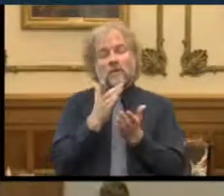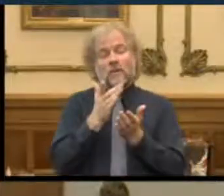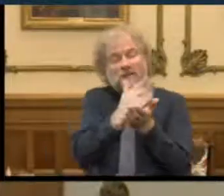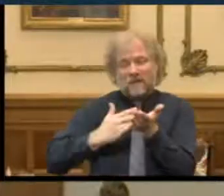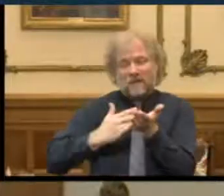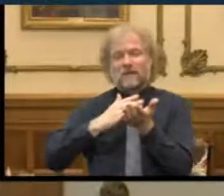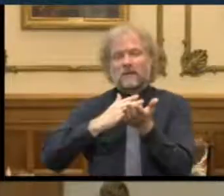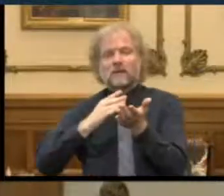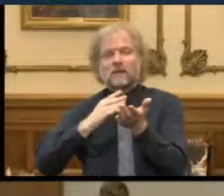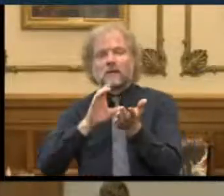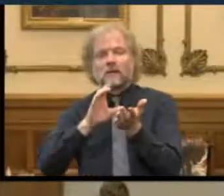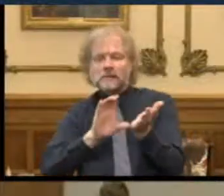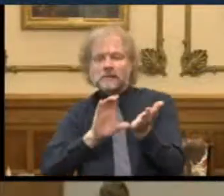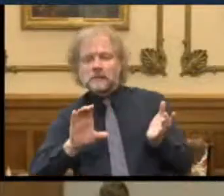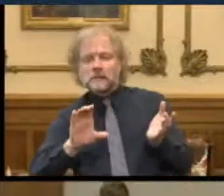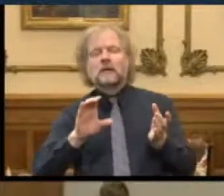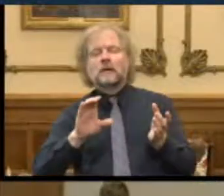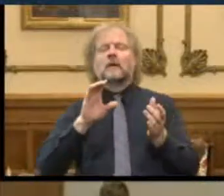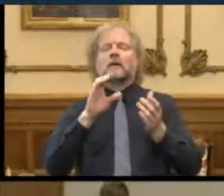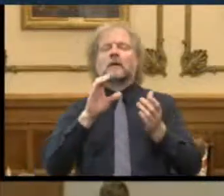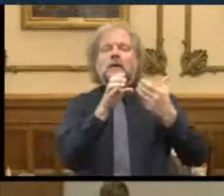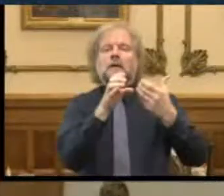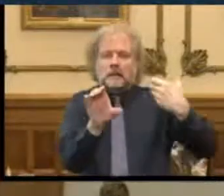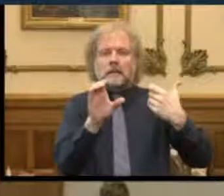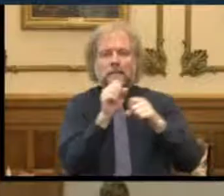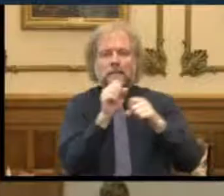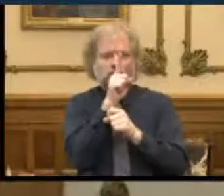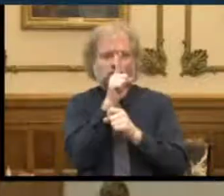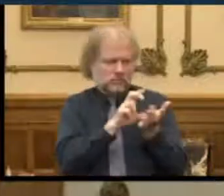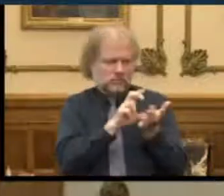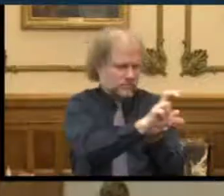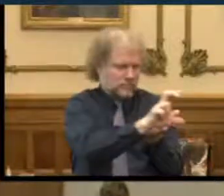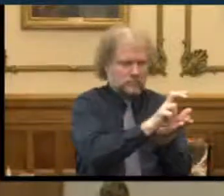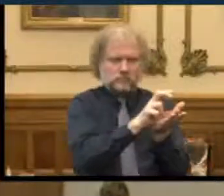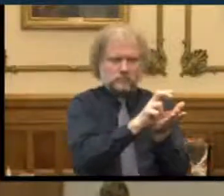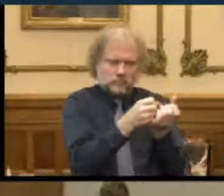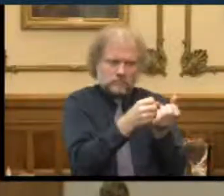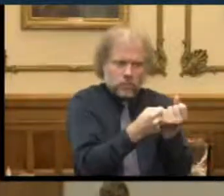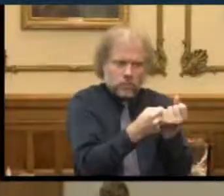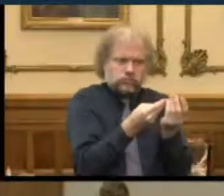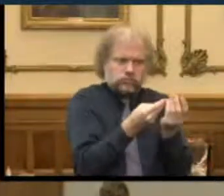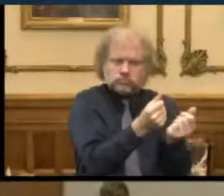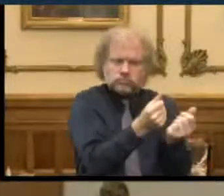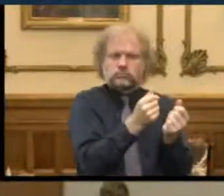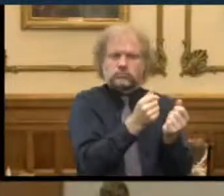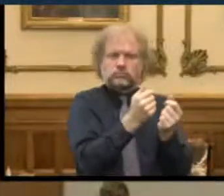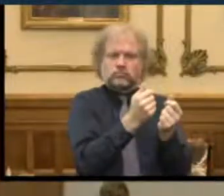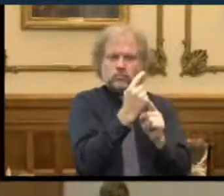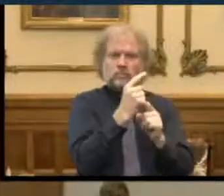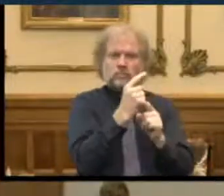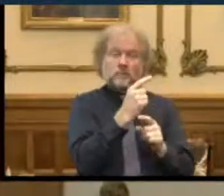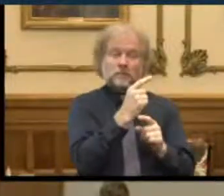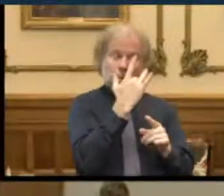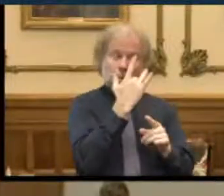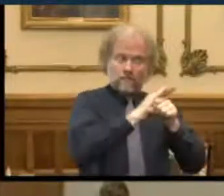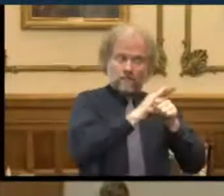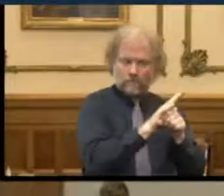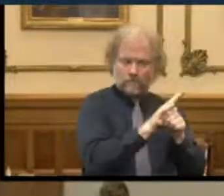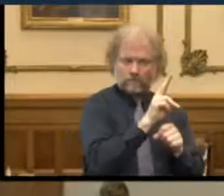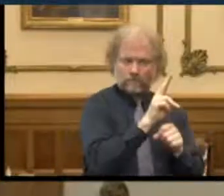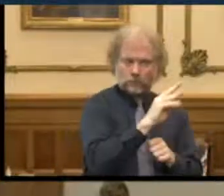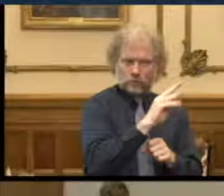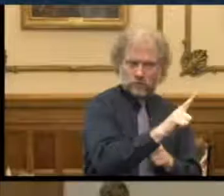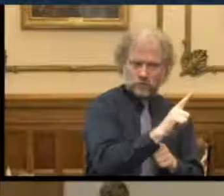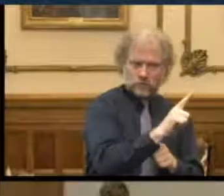is to ensure that we are properly funding students that are virtual due to COVID, but we're being